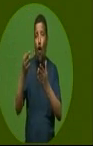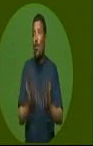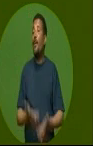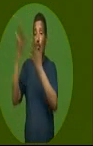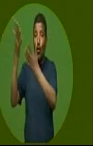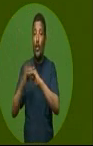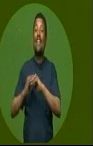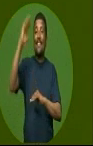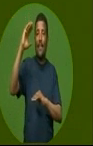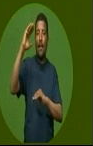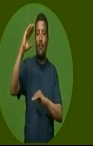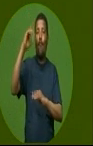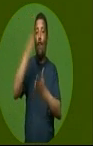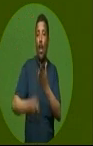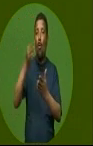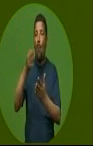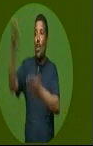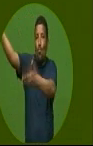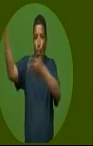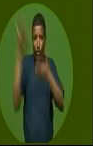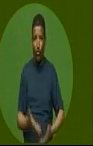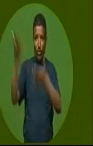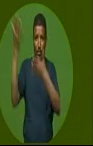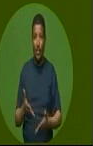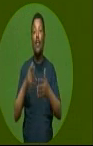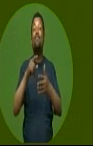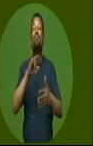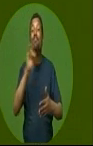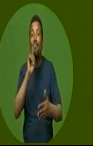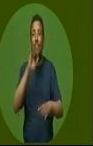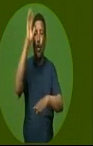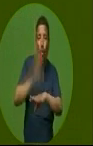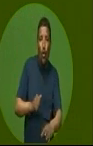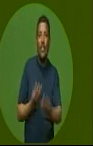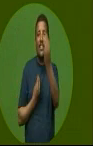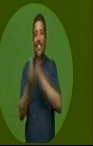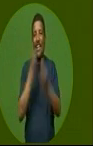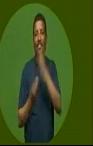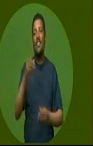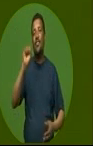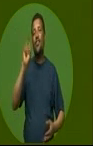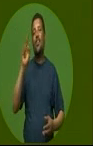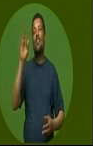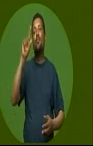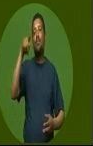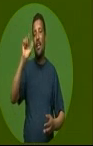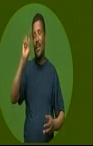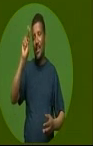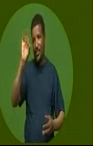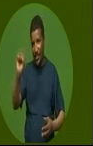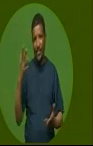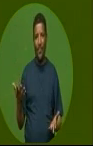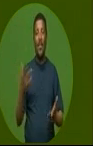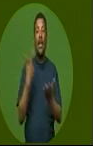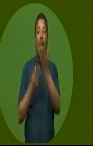is greater than value of imports, it's called trade surplus. Whereas,